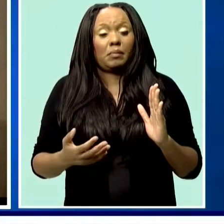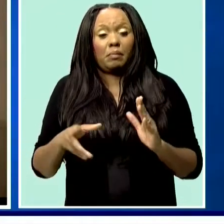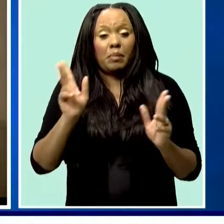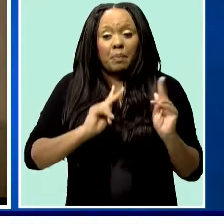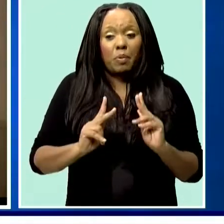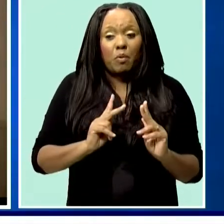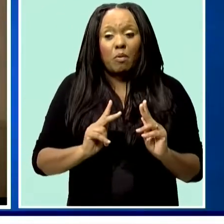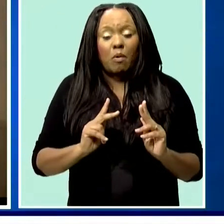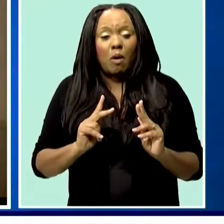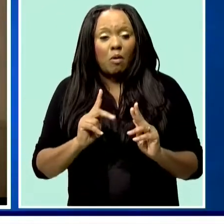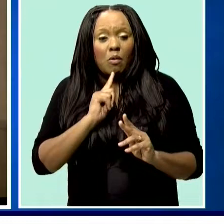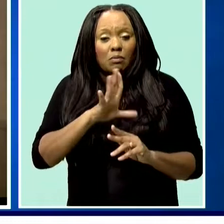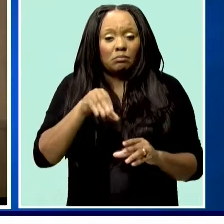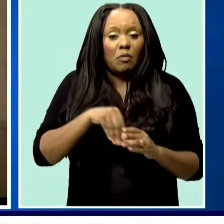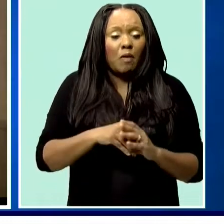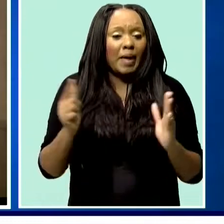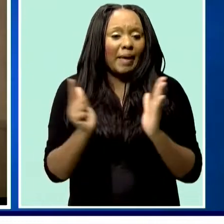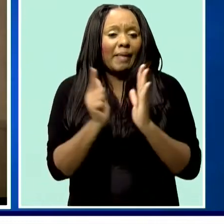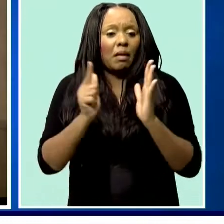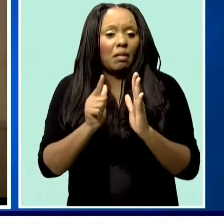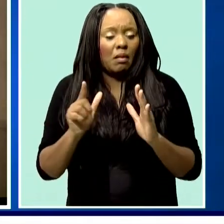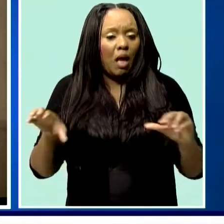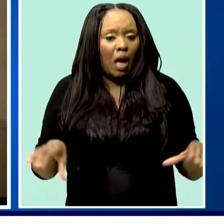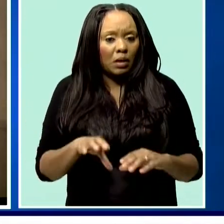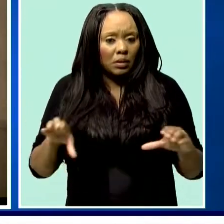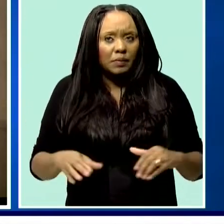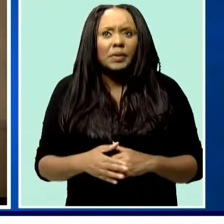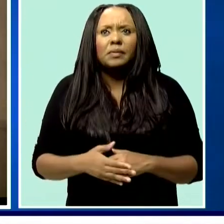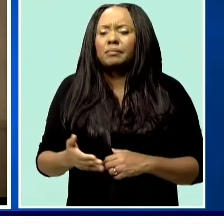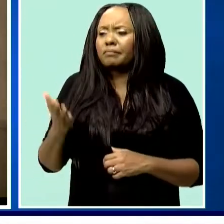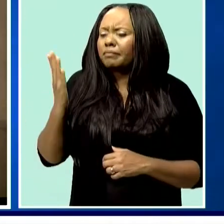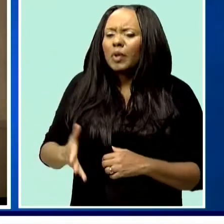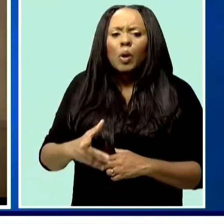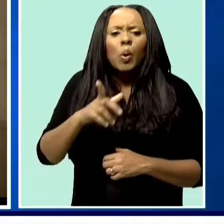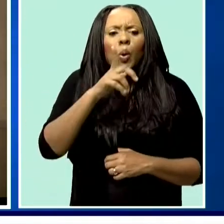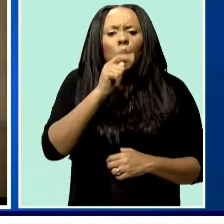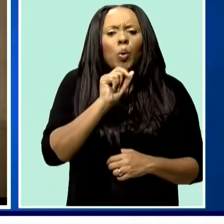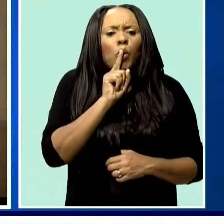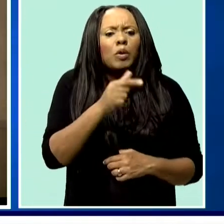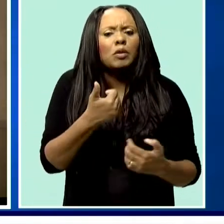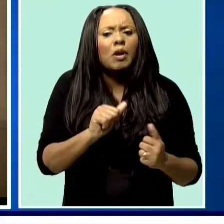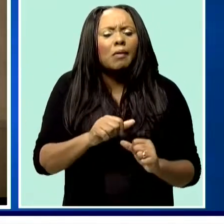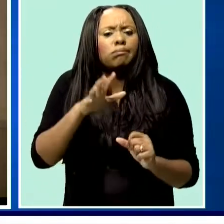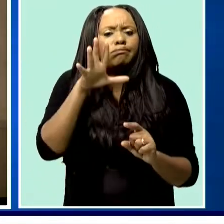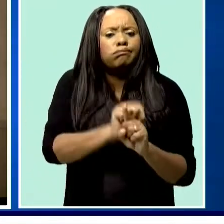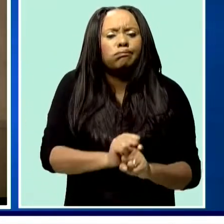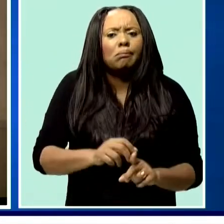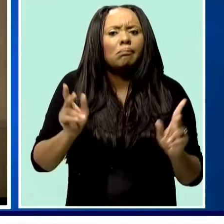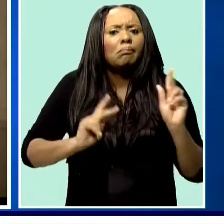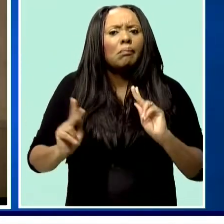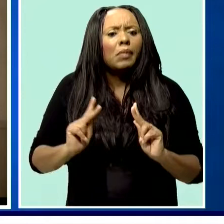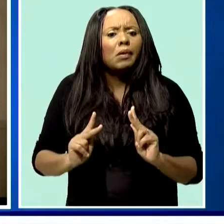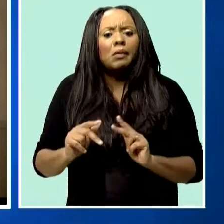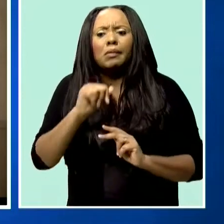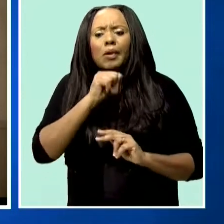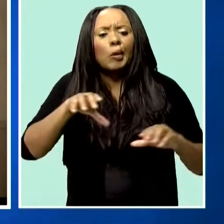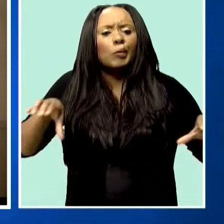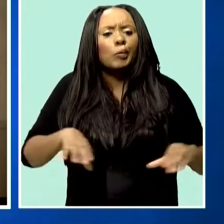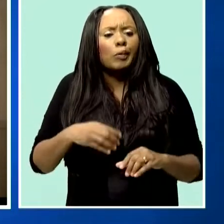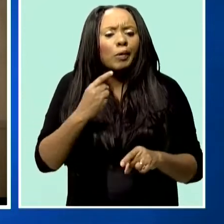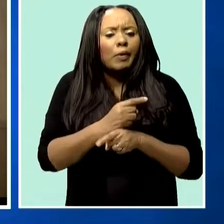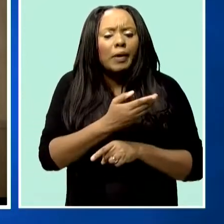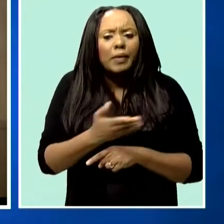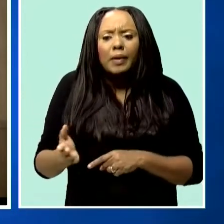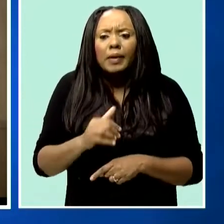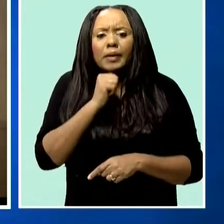real centers of money laundering and the safe havens for corrupt capital? What does mutual